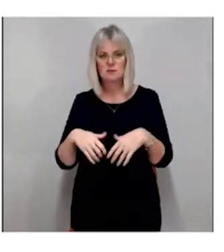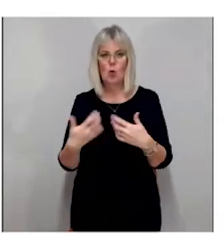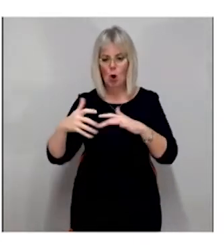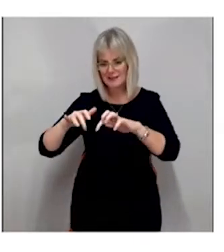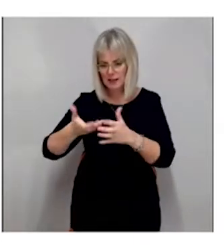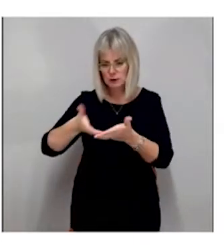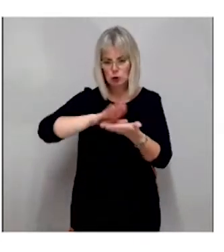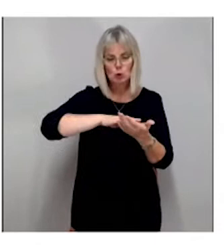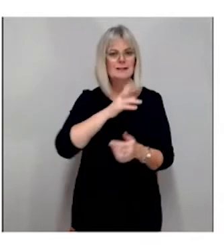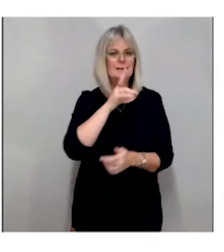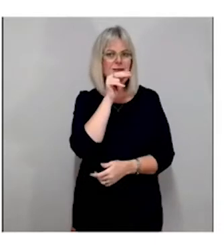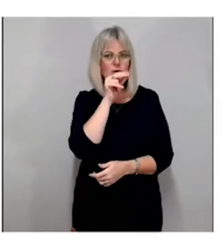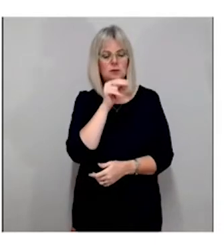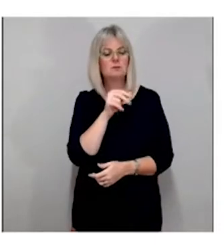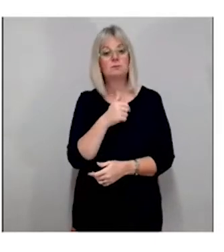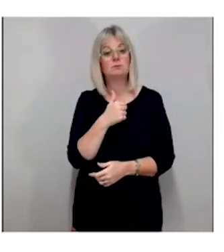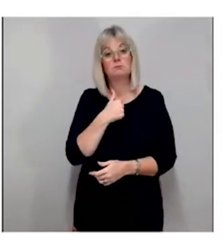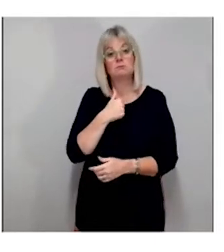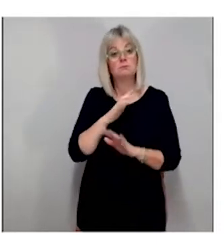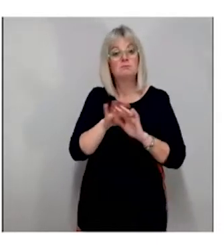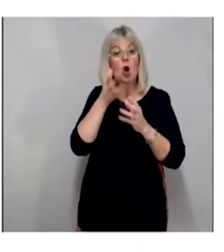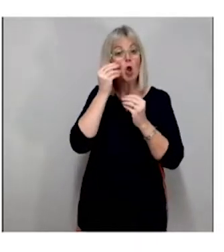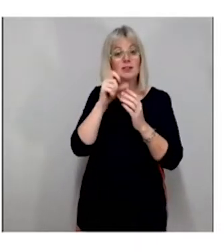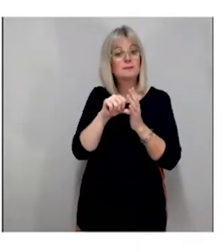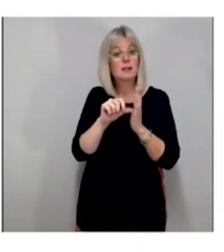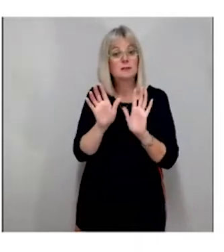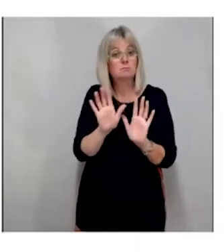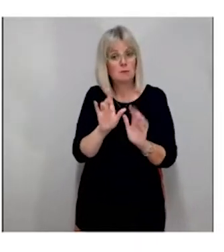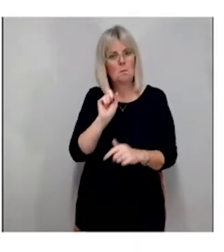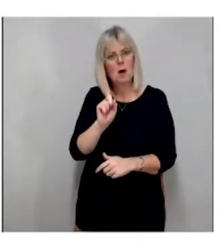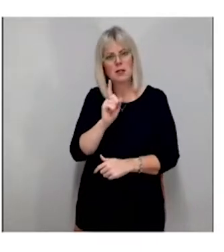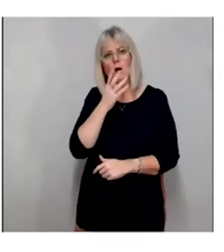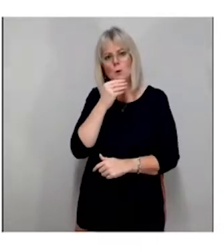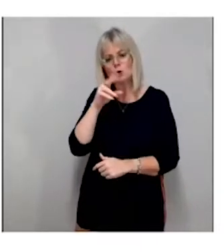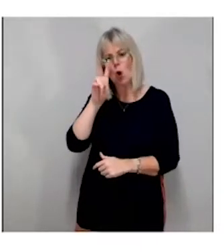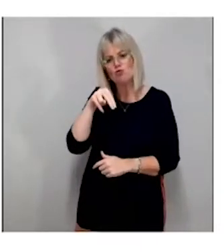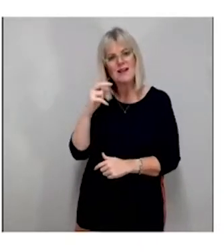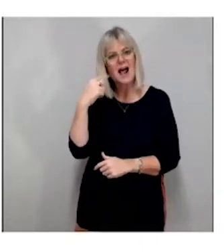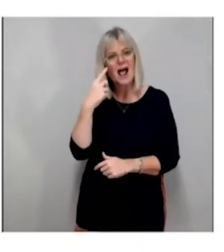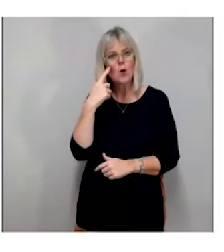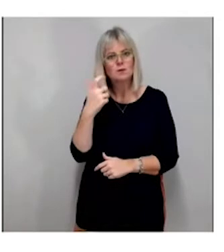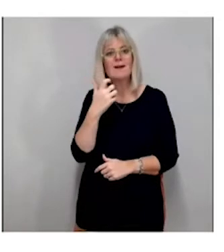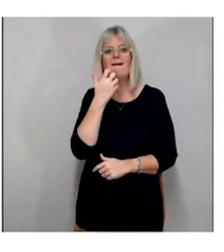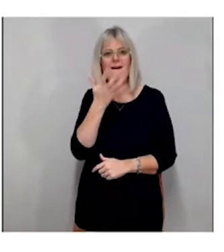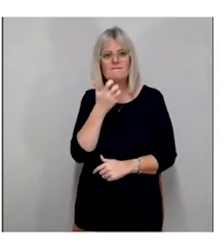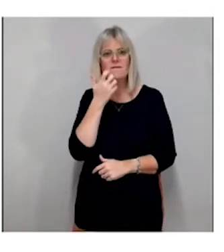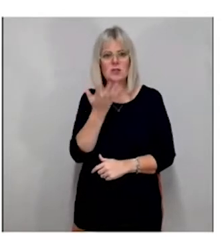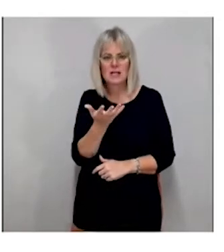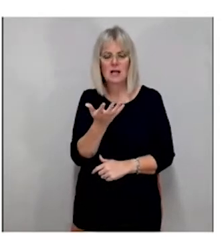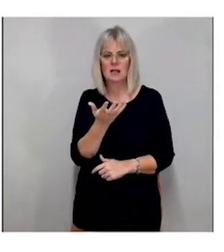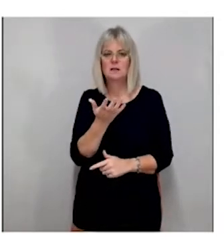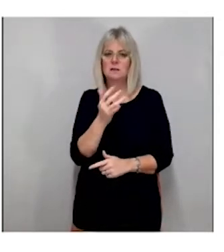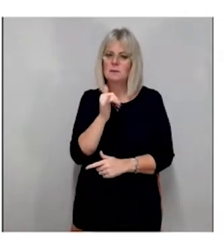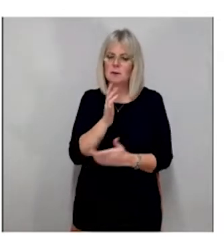disability, but I use Read Aloud every day because it helps me to get through some dense maybe sometimes boring content. Did